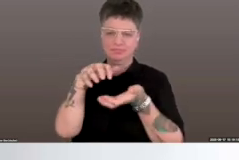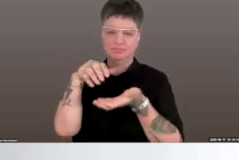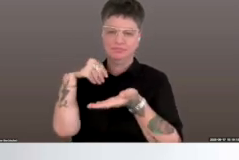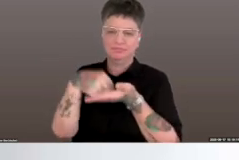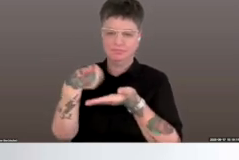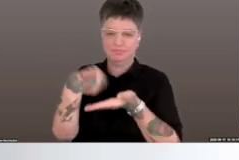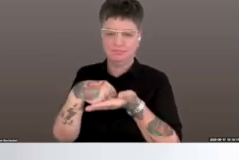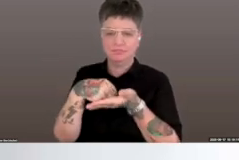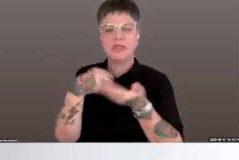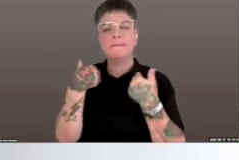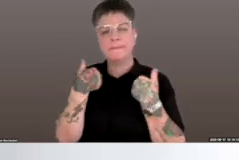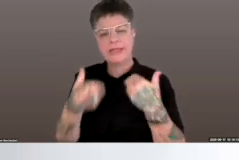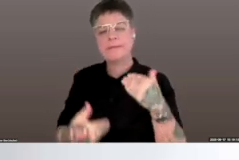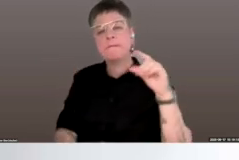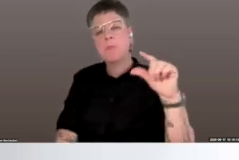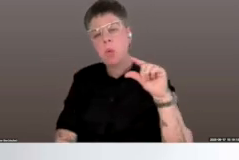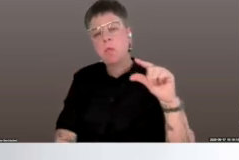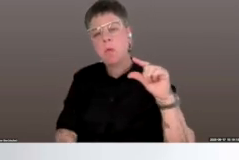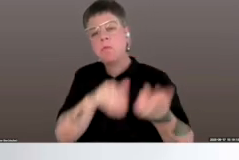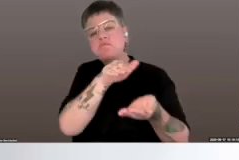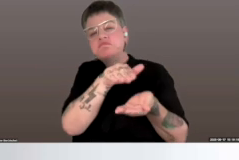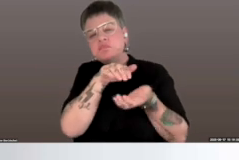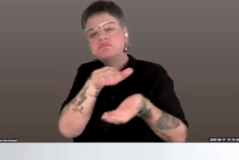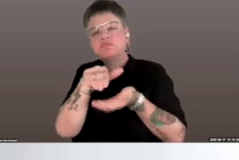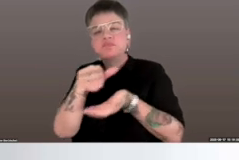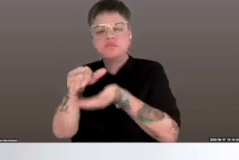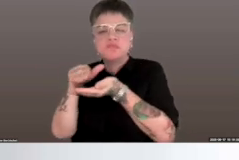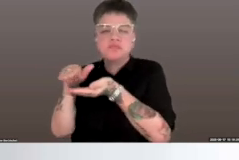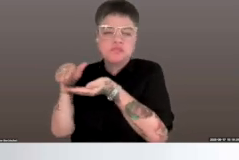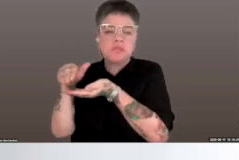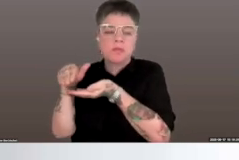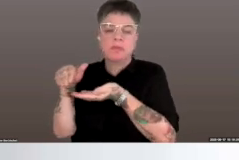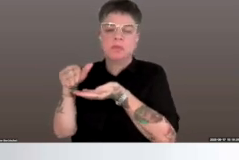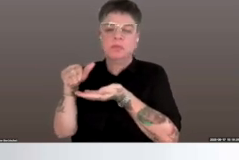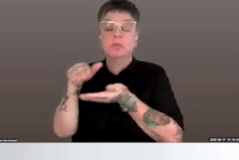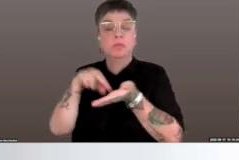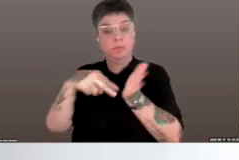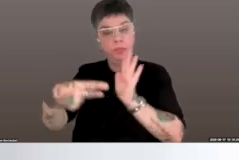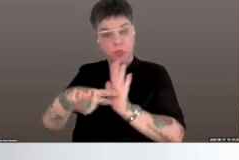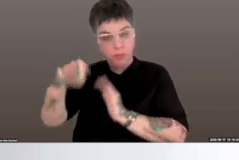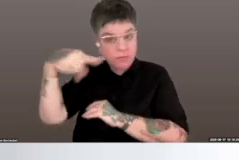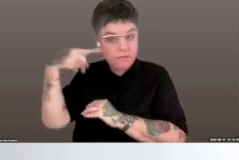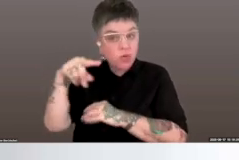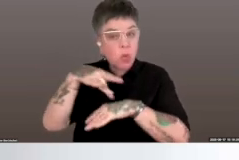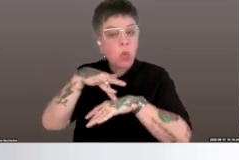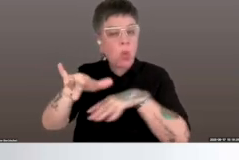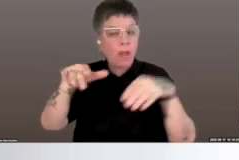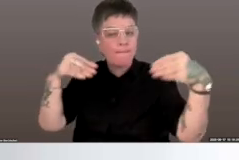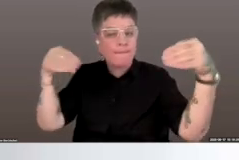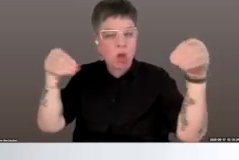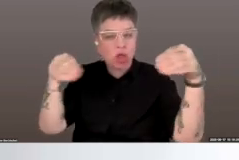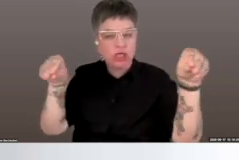usually smaller amounts. The purpose of the SHIFT program is to prepare early markets and bring to